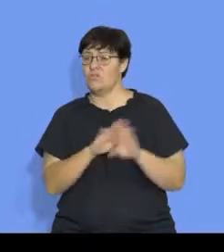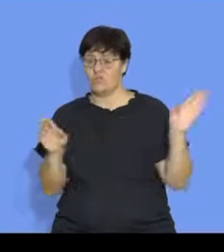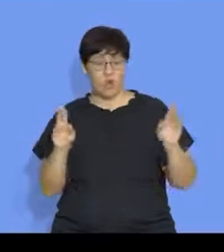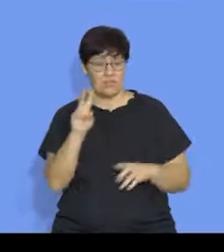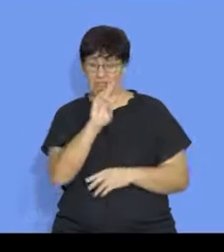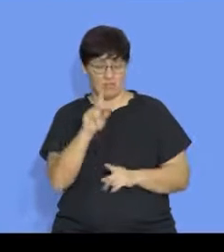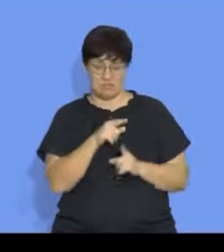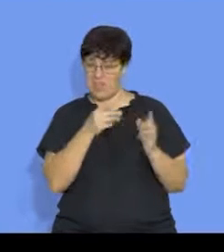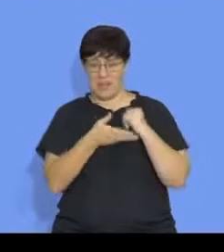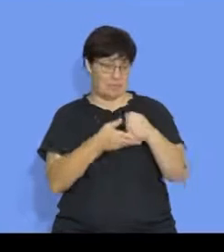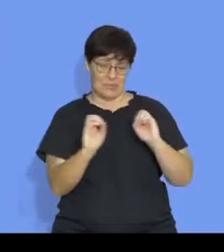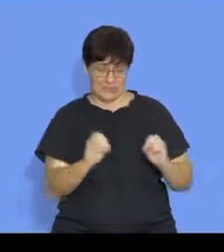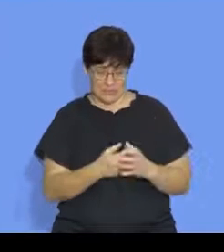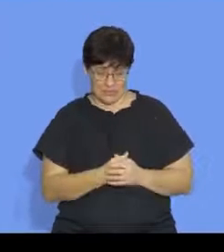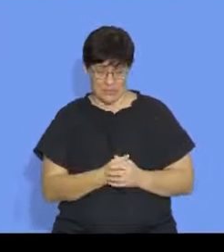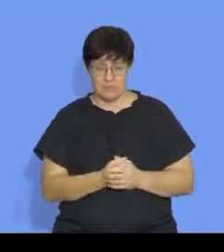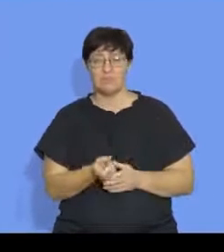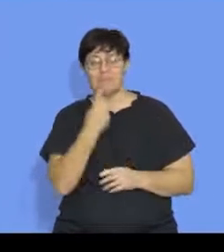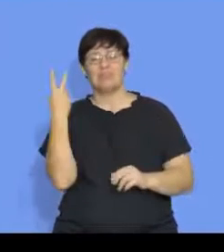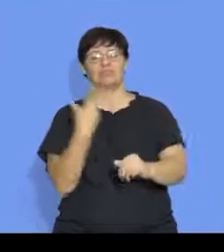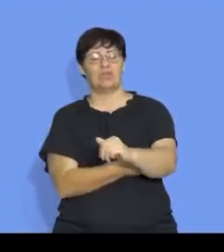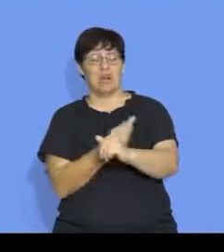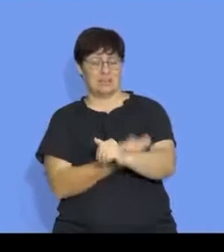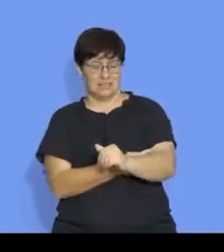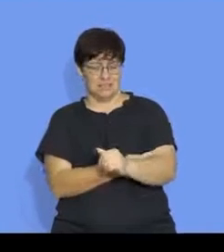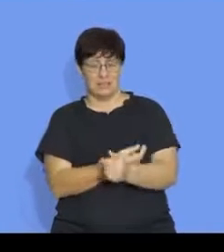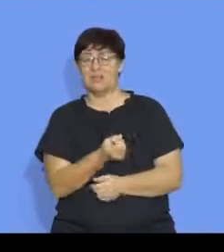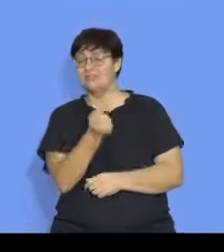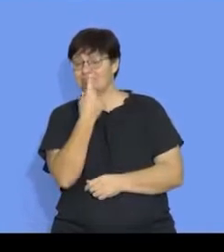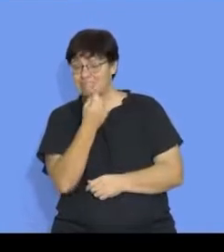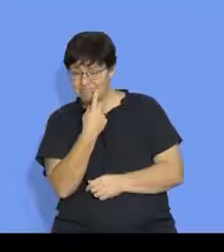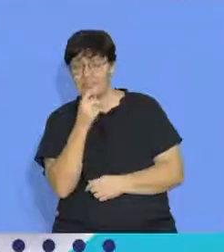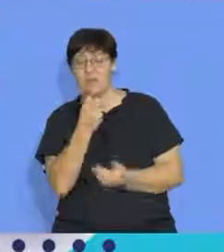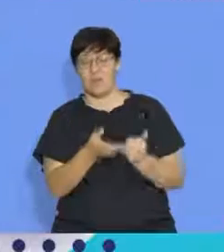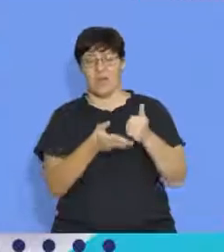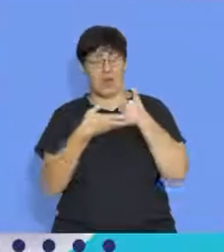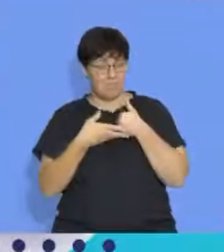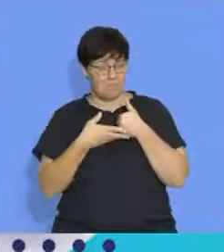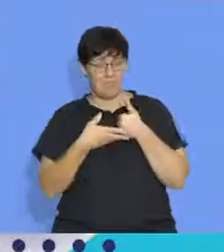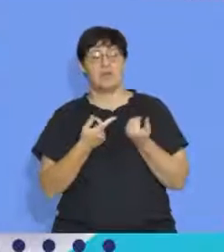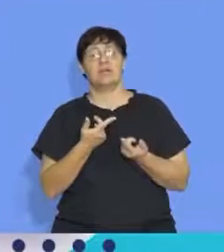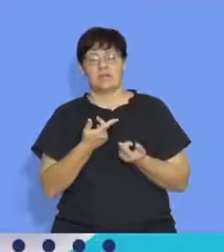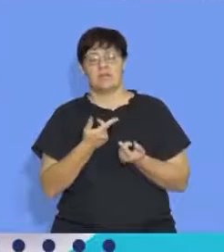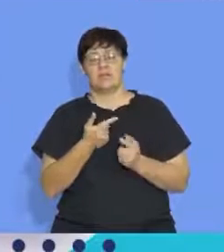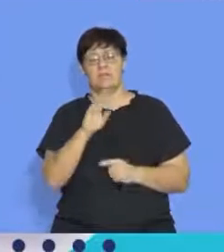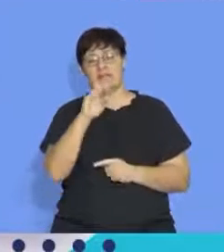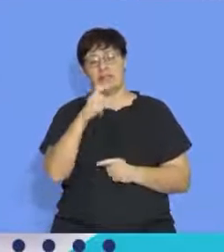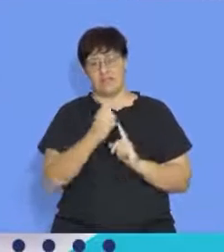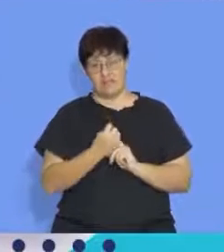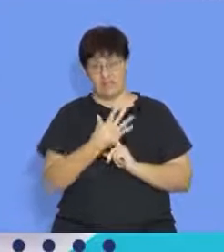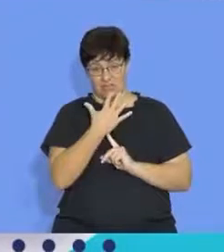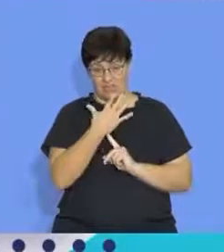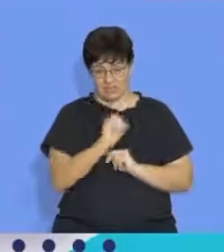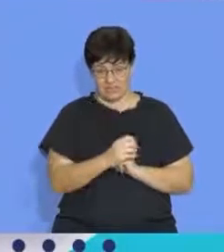viruses. Antibiotics are drugs, that we use specifically to treat a bacterial